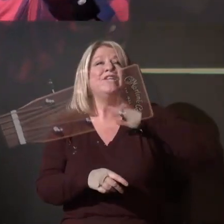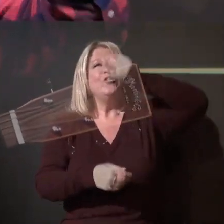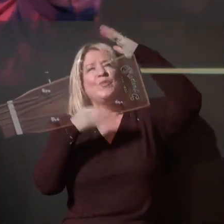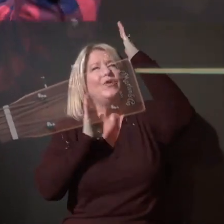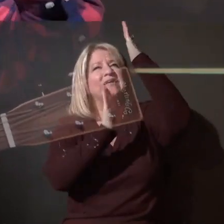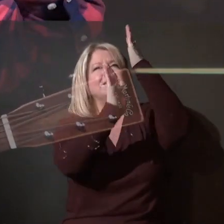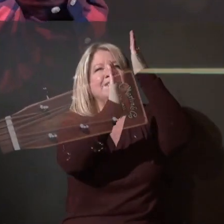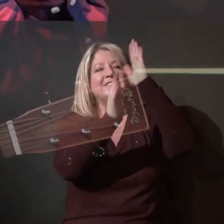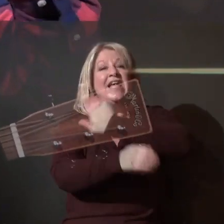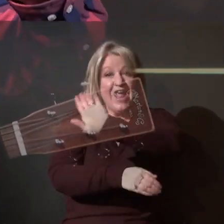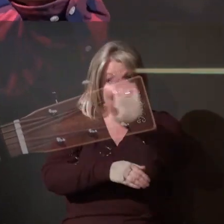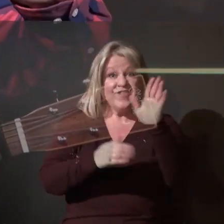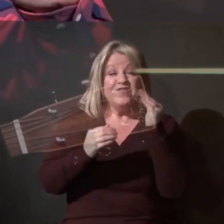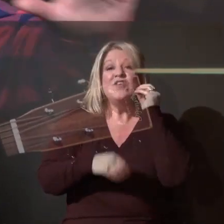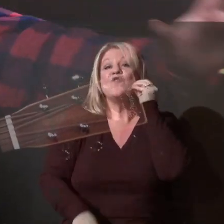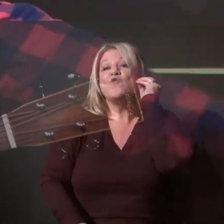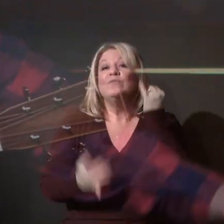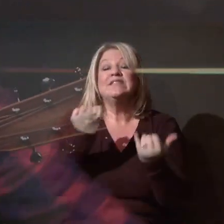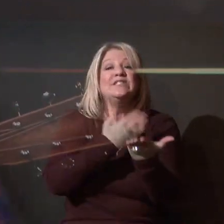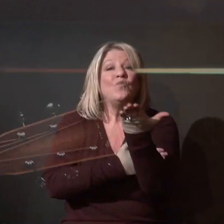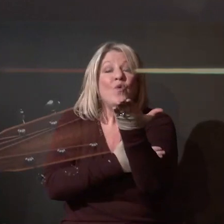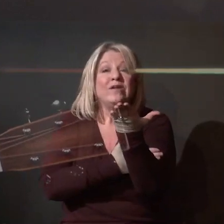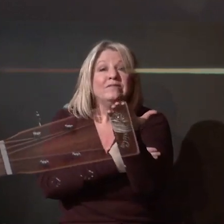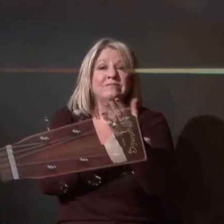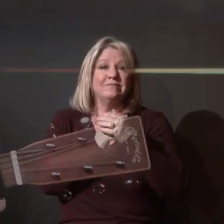your presence right there in their homes this morning.